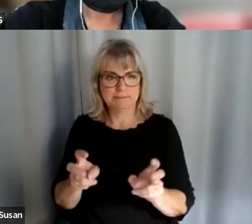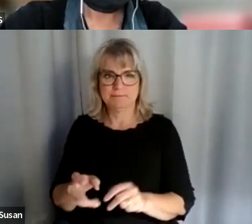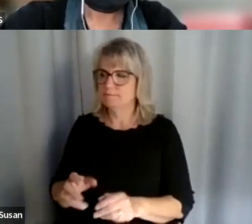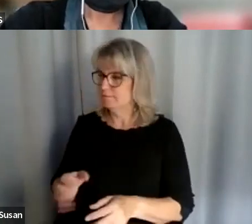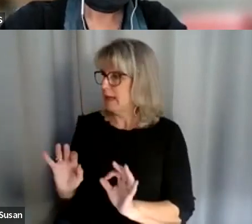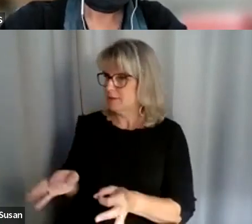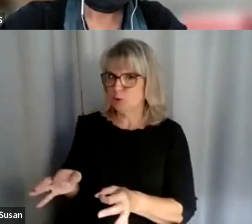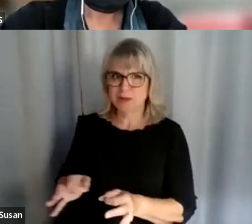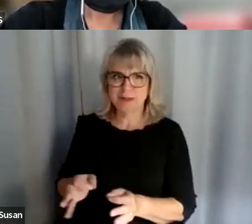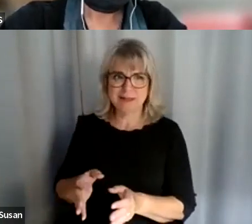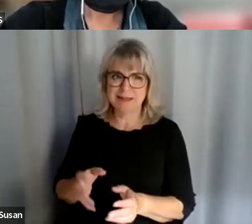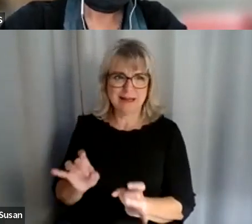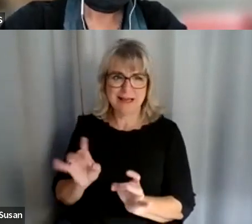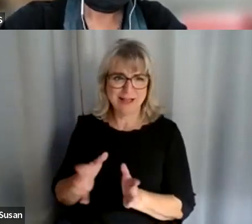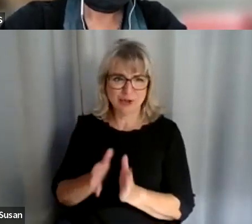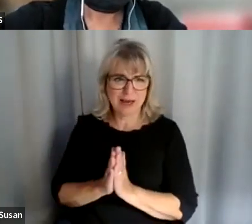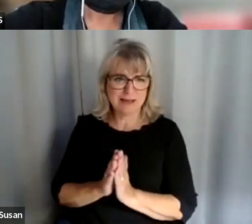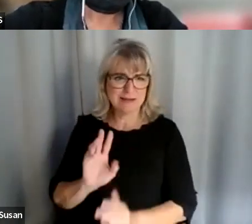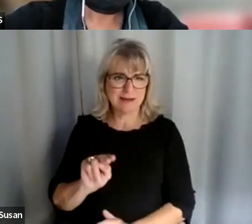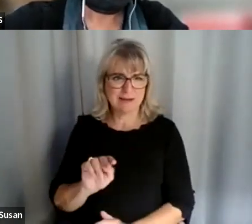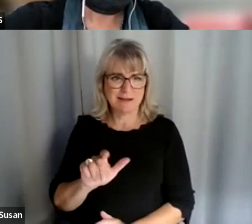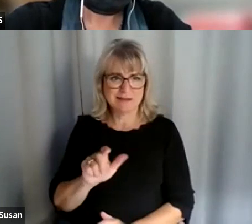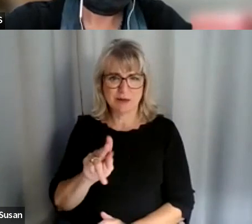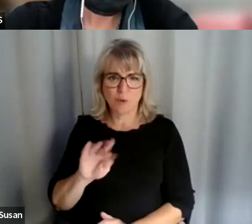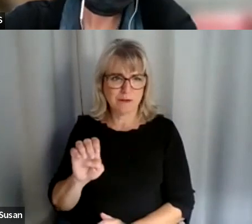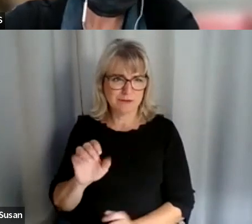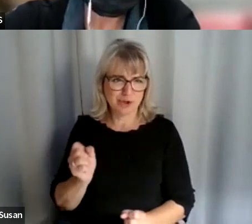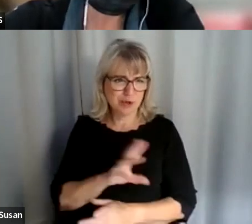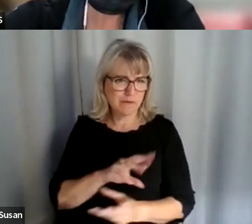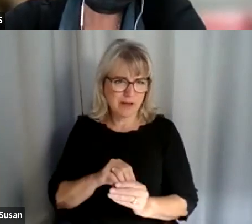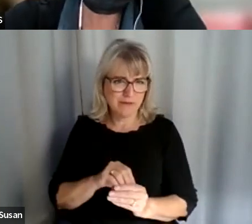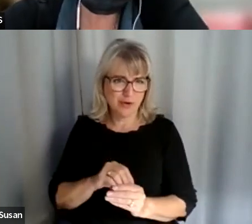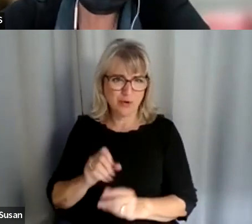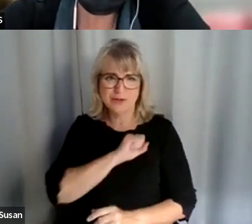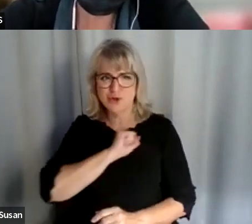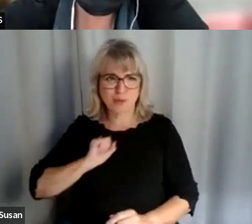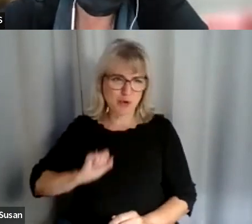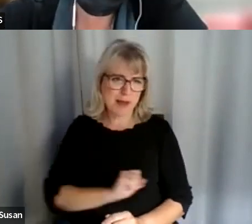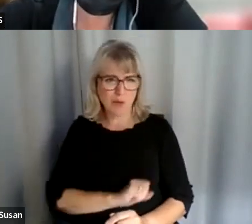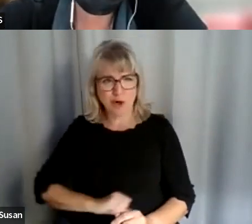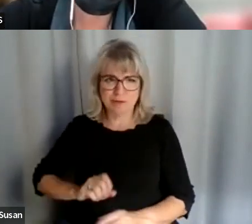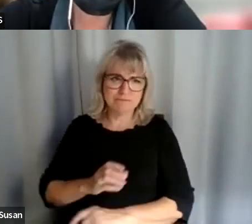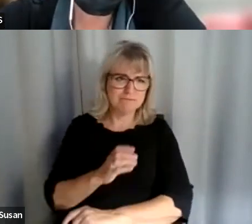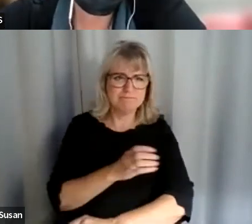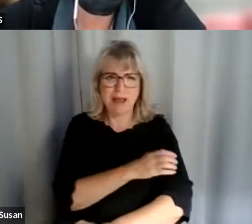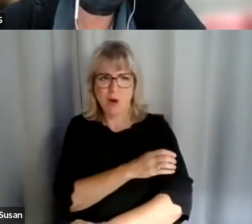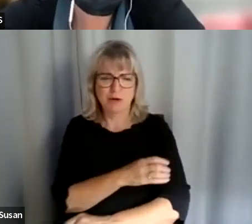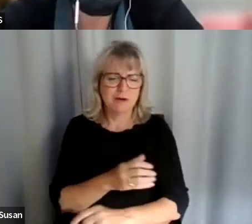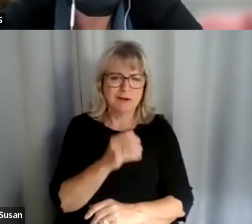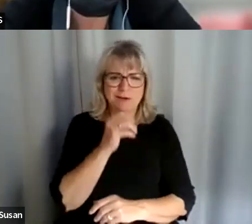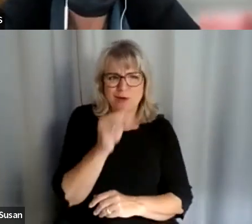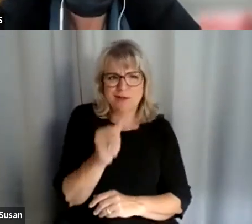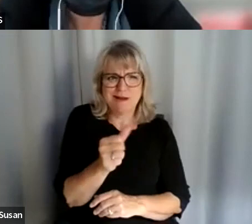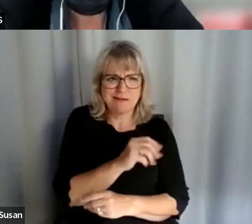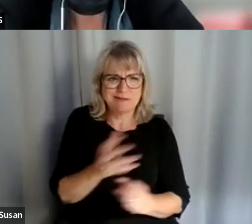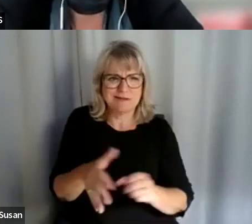And I hate to even ask Nicole because she's already doing so much. Your superpower. And what hasn't been covered already, Nicole?